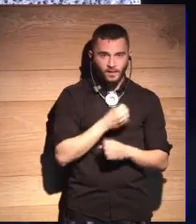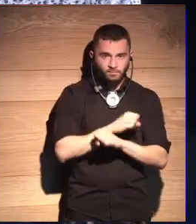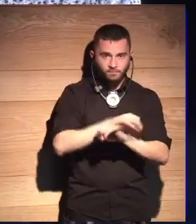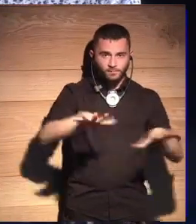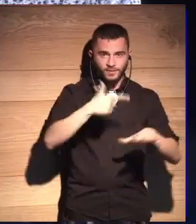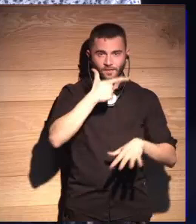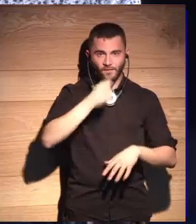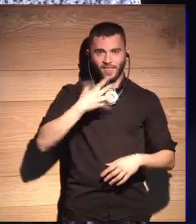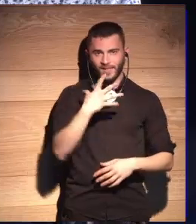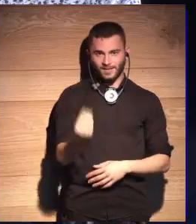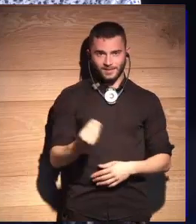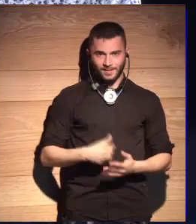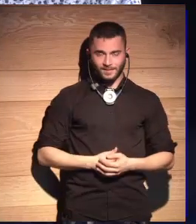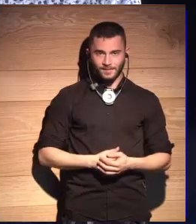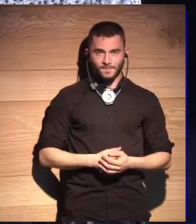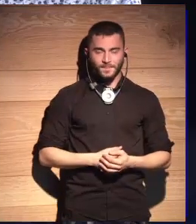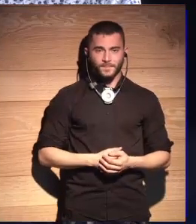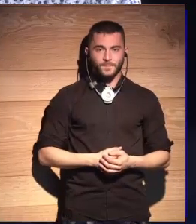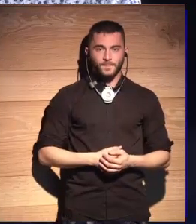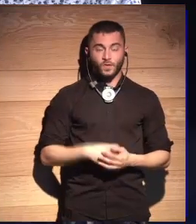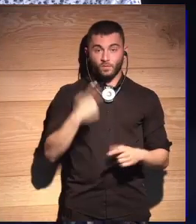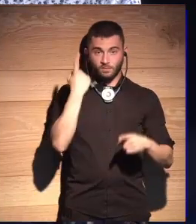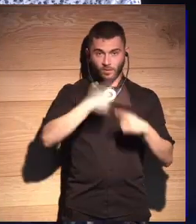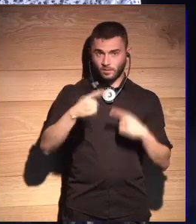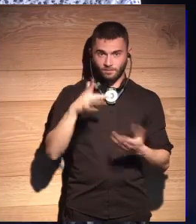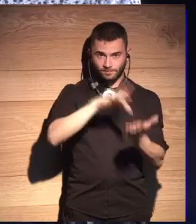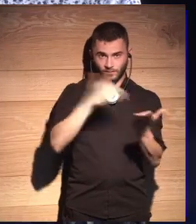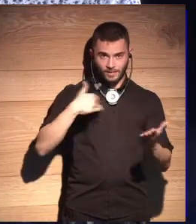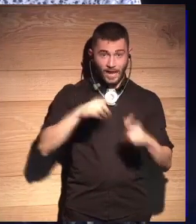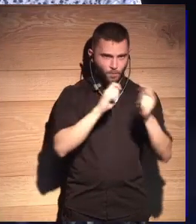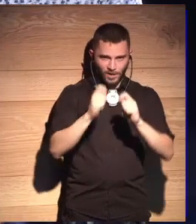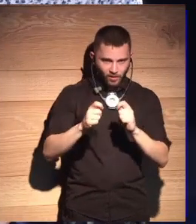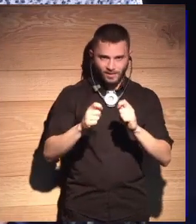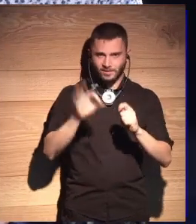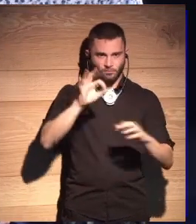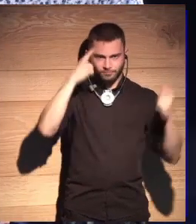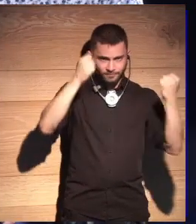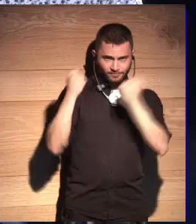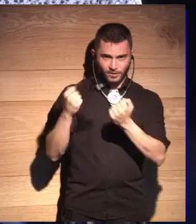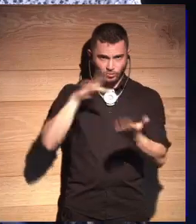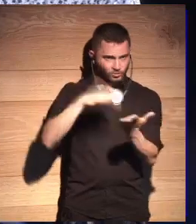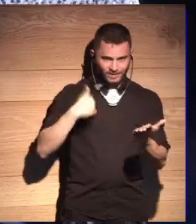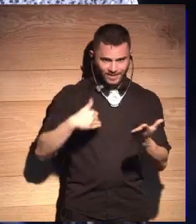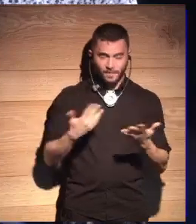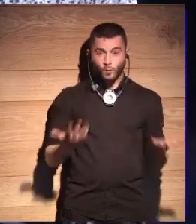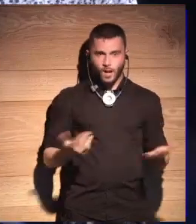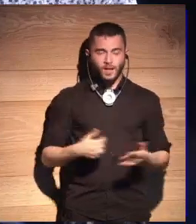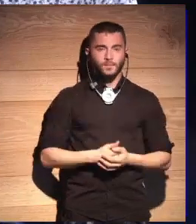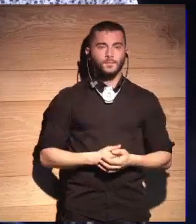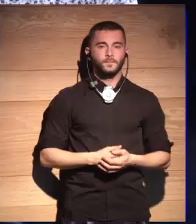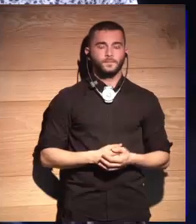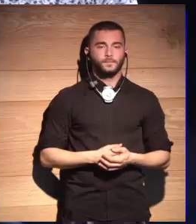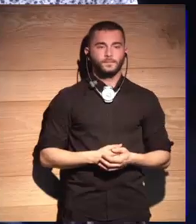to try to explain and simplify complex concepts for the normal audience.